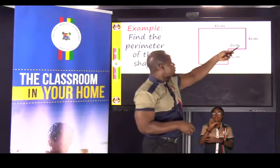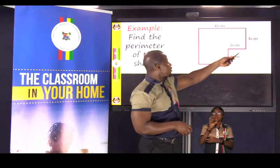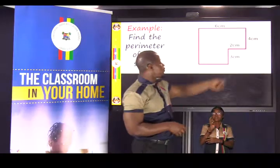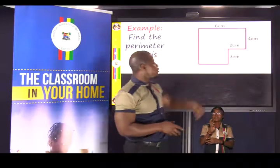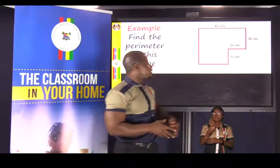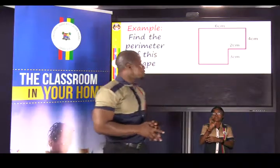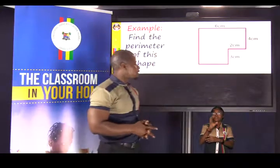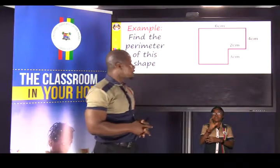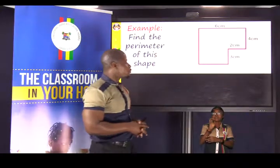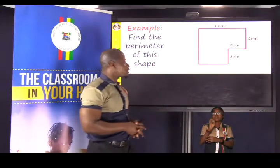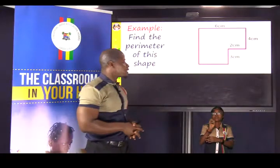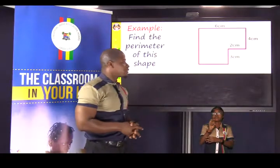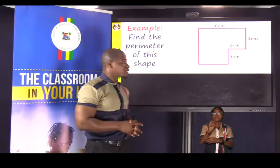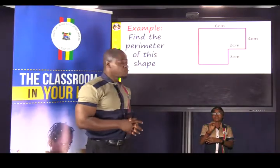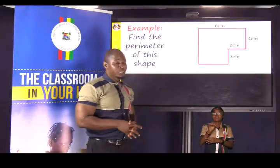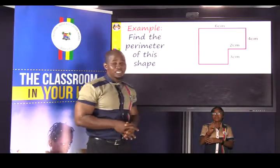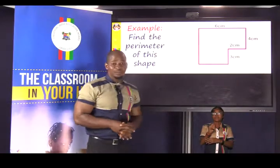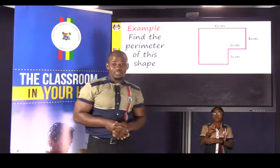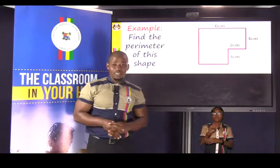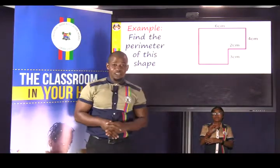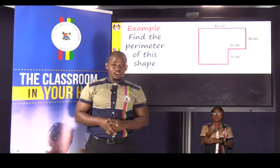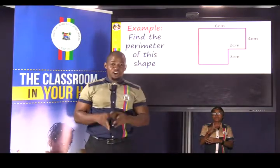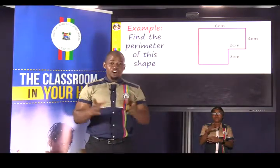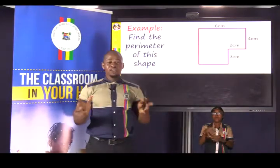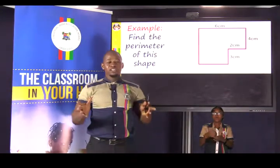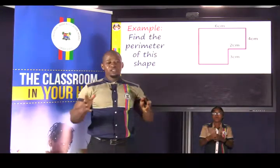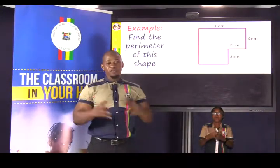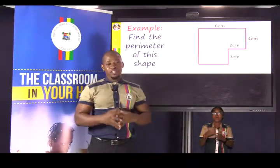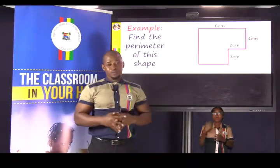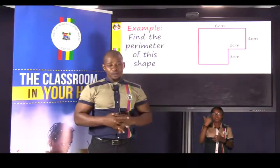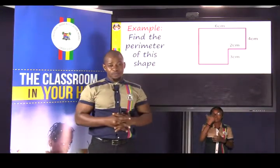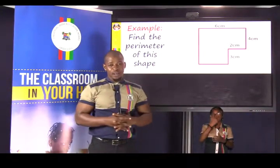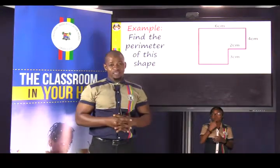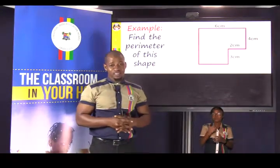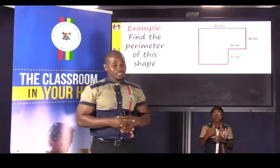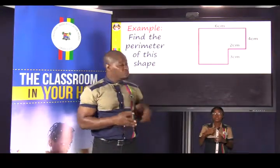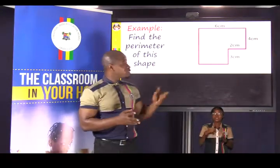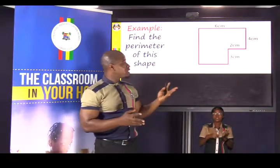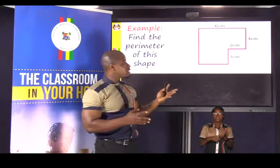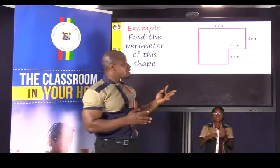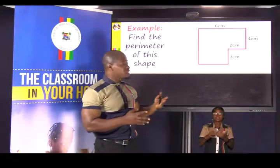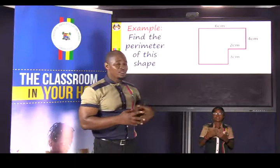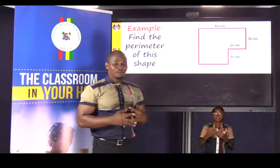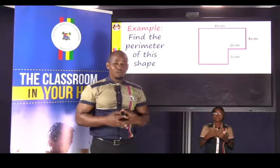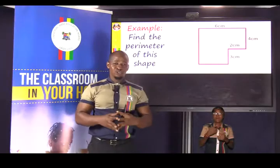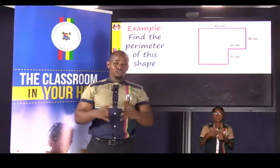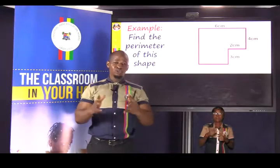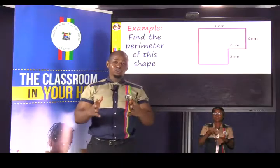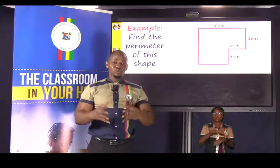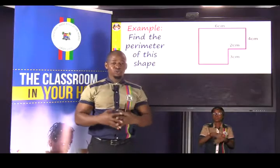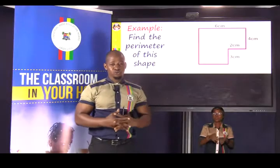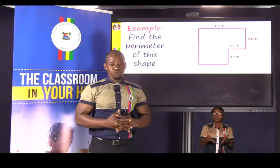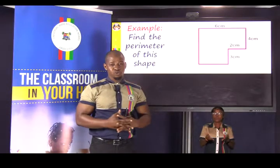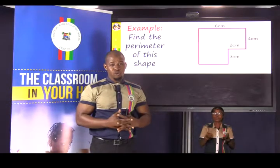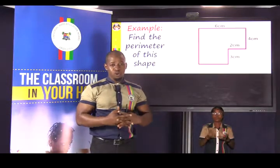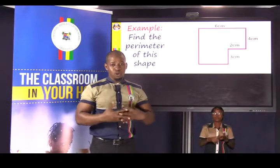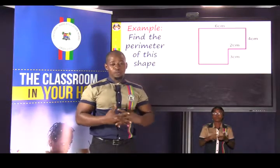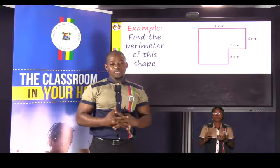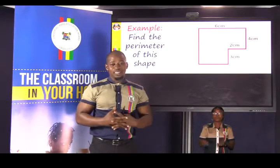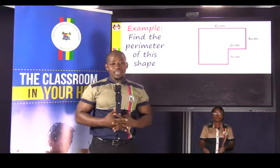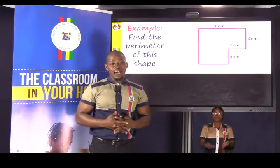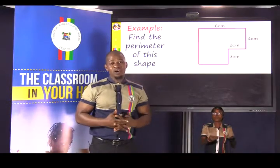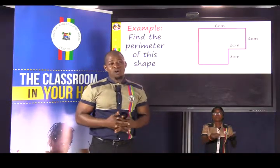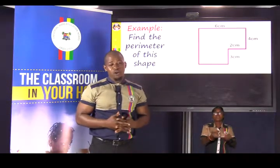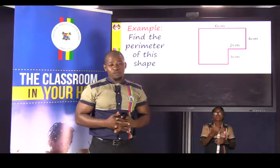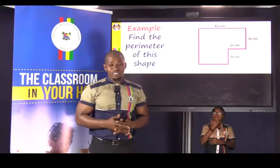6 centimeter, 4 centimeter, 2 centimeter, 3 centimeter. On the surface, my friend, this looks easy, but you don't want to